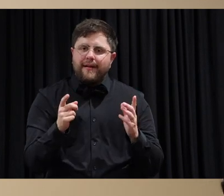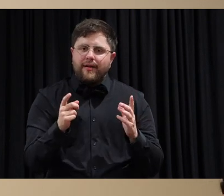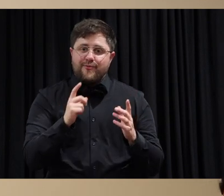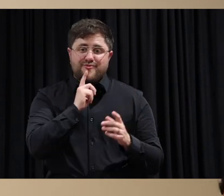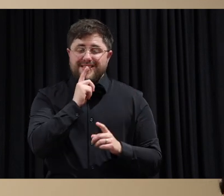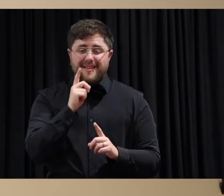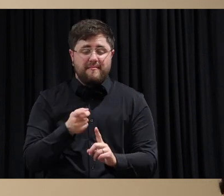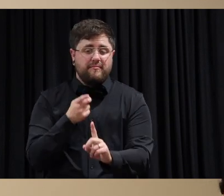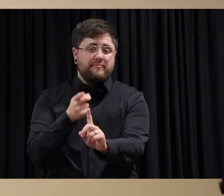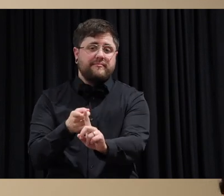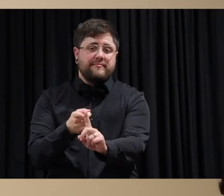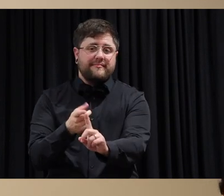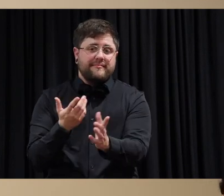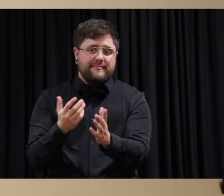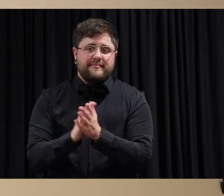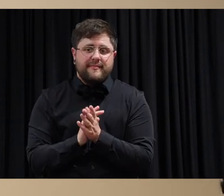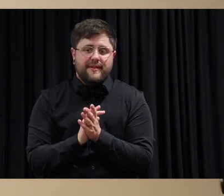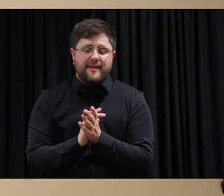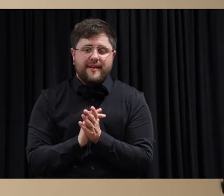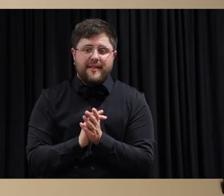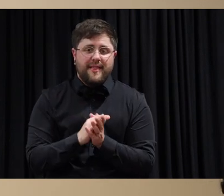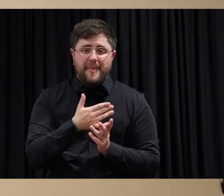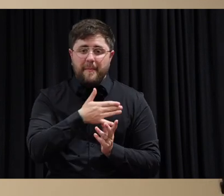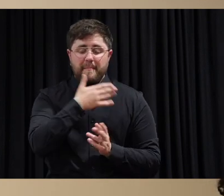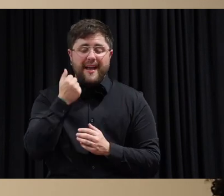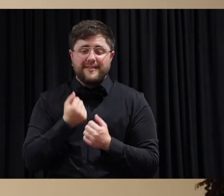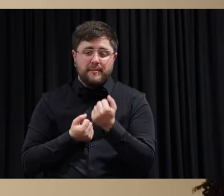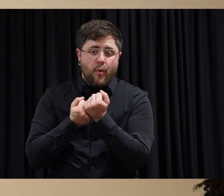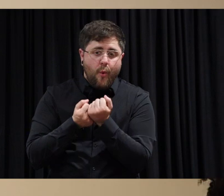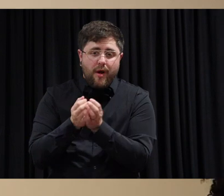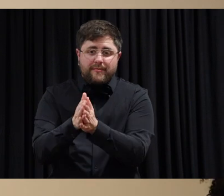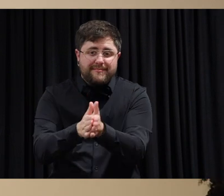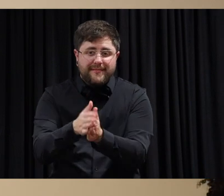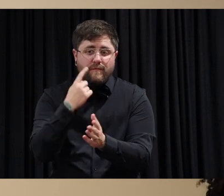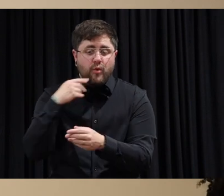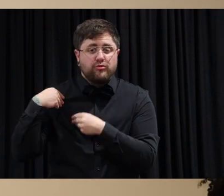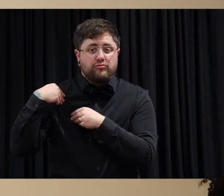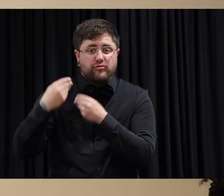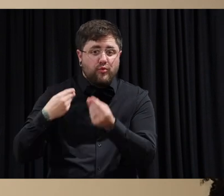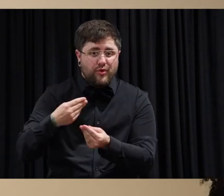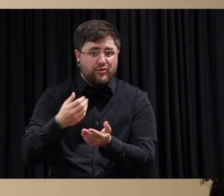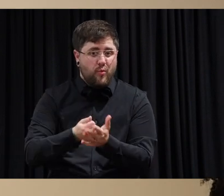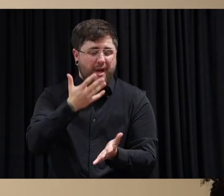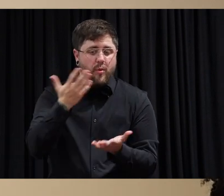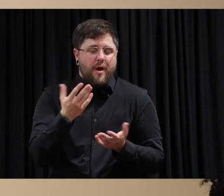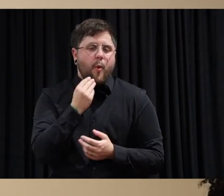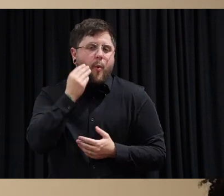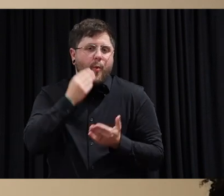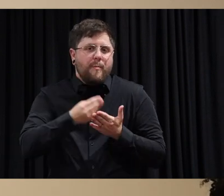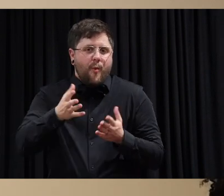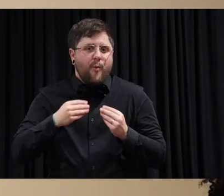the end of the day, there is no greater driver of generational wealth than home ownership, right? And that has Amen. Been the case since